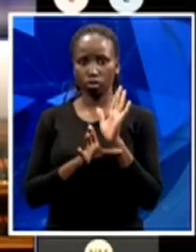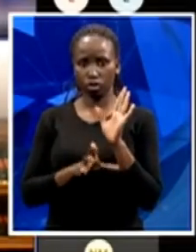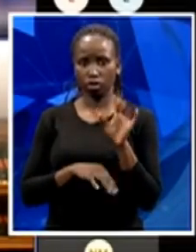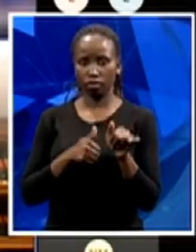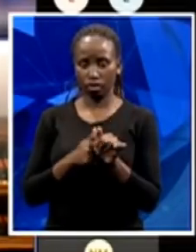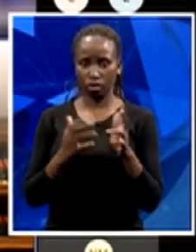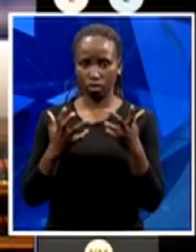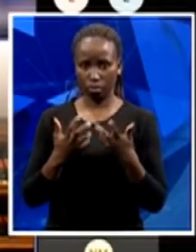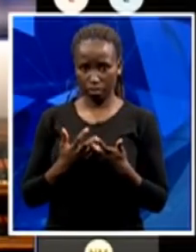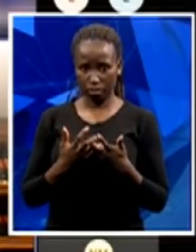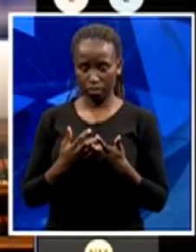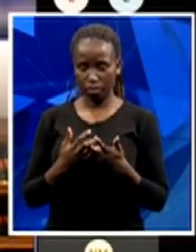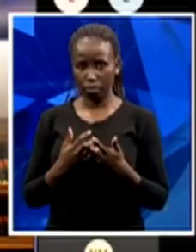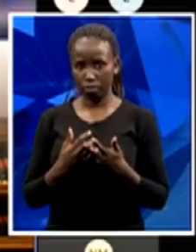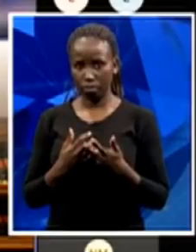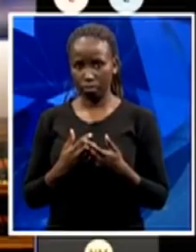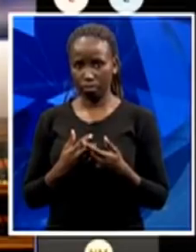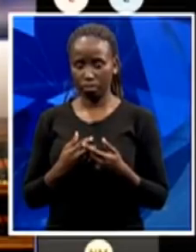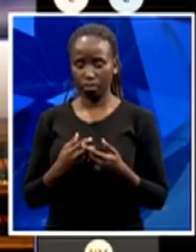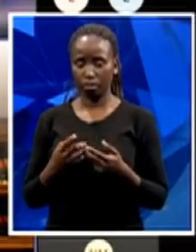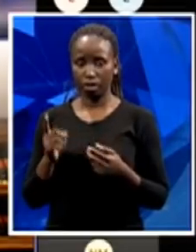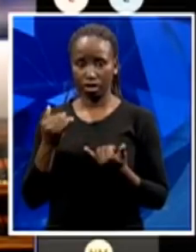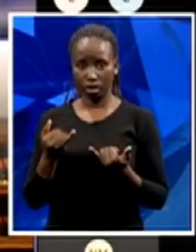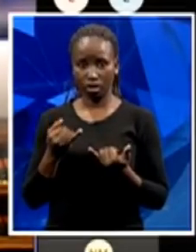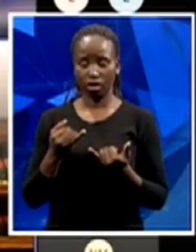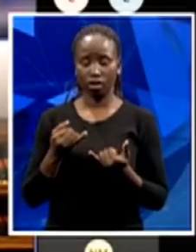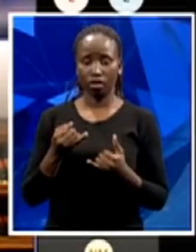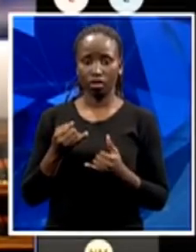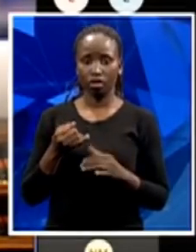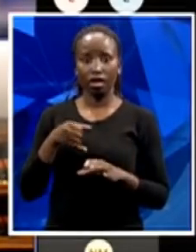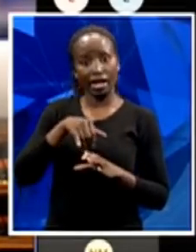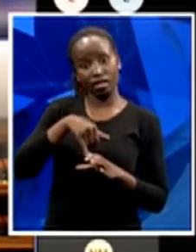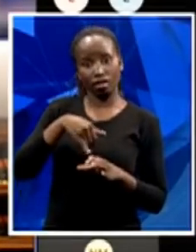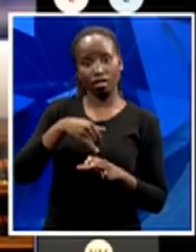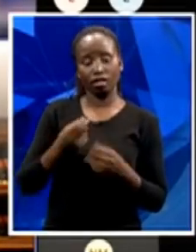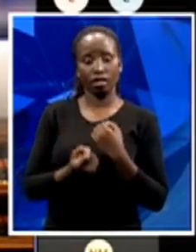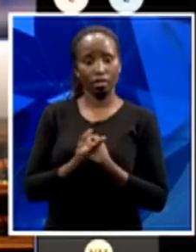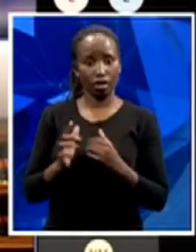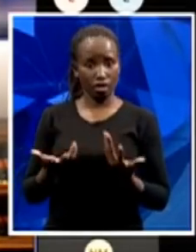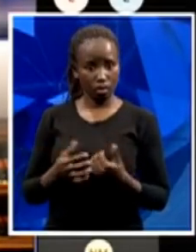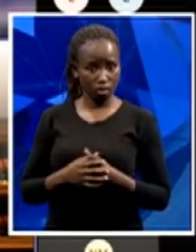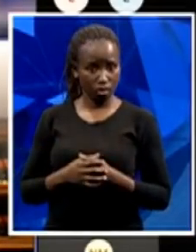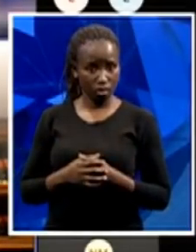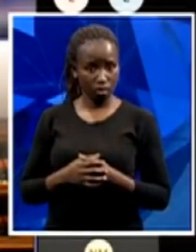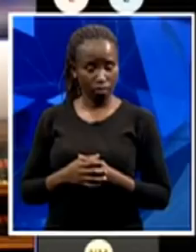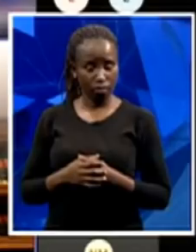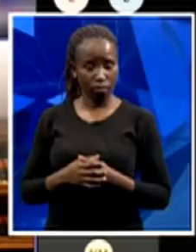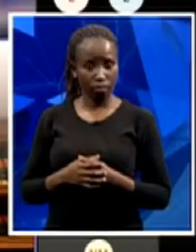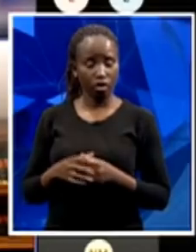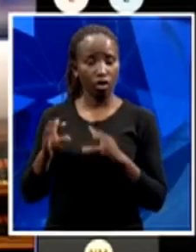internal affairs, to some extent, of how a voluntary organization manages its affairs is largely left to